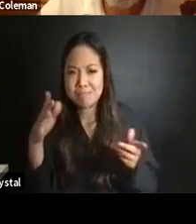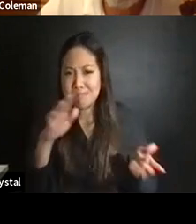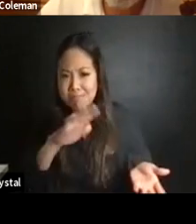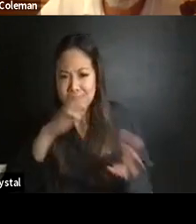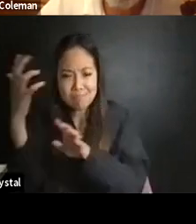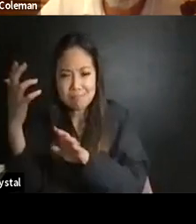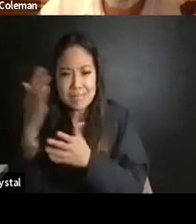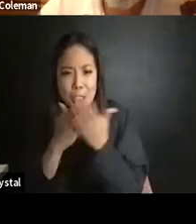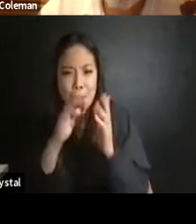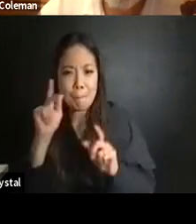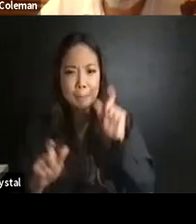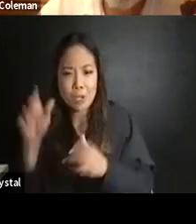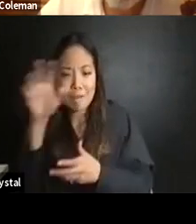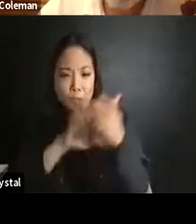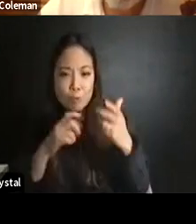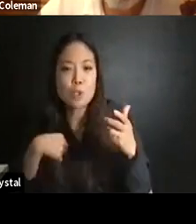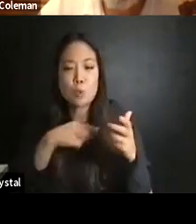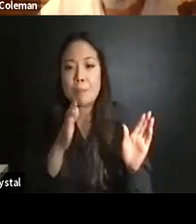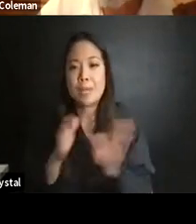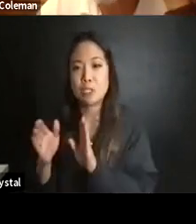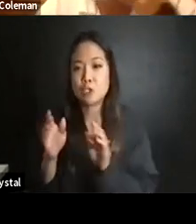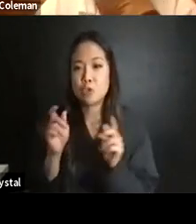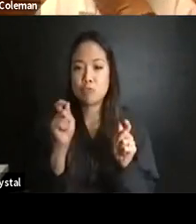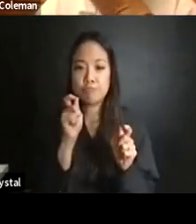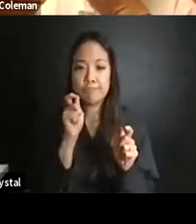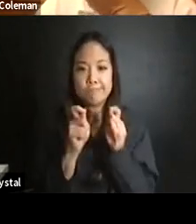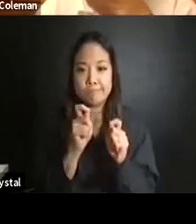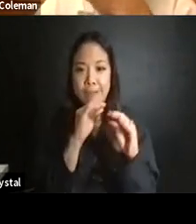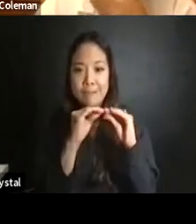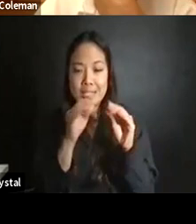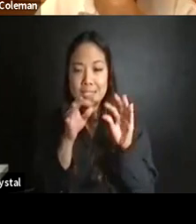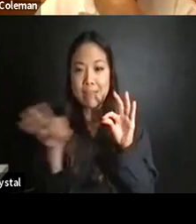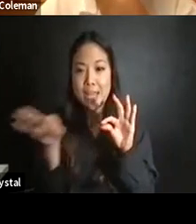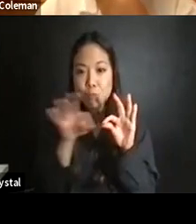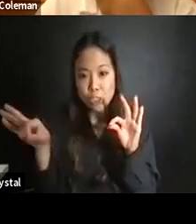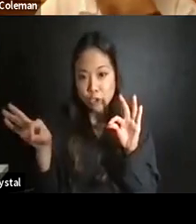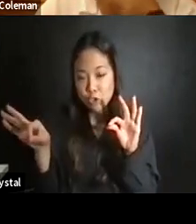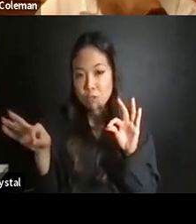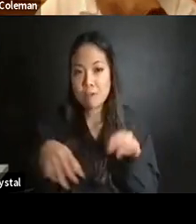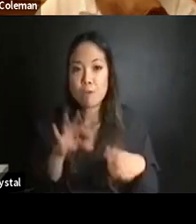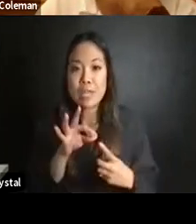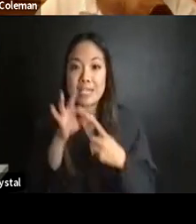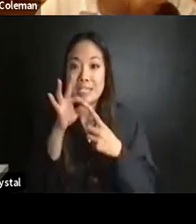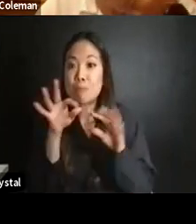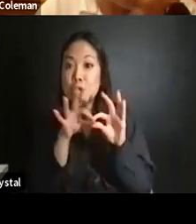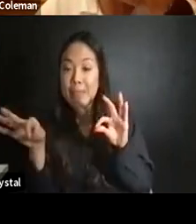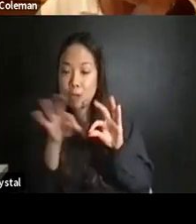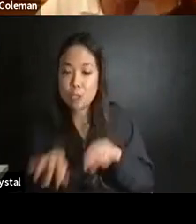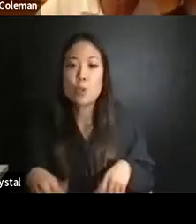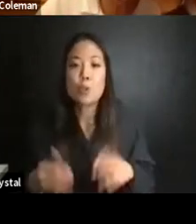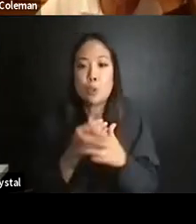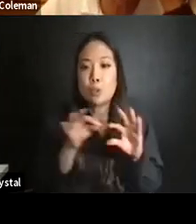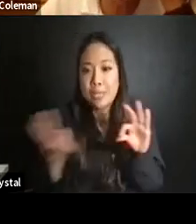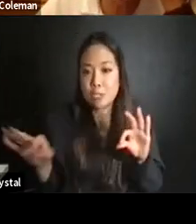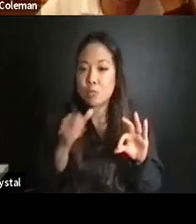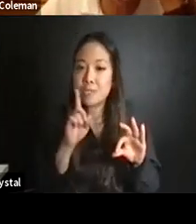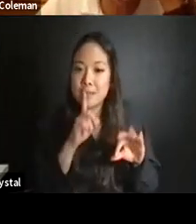to revise the language um and the language is related to the exception language um and the new language will read a student may